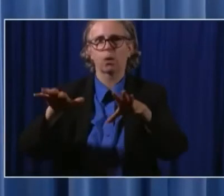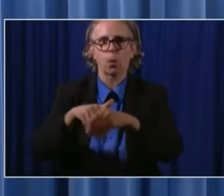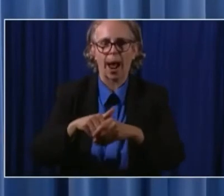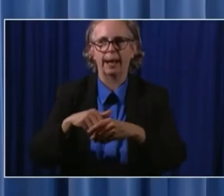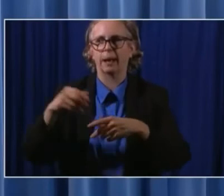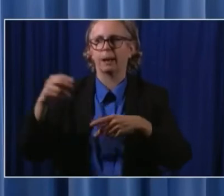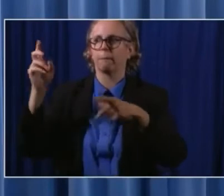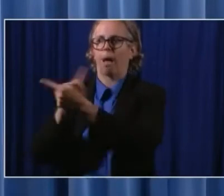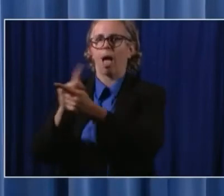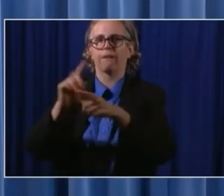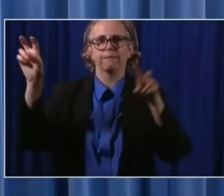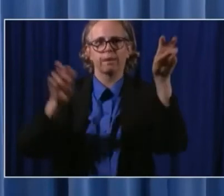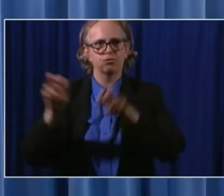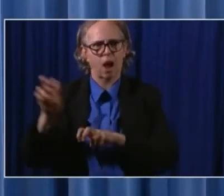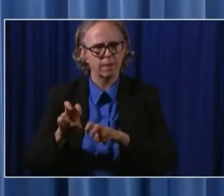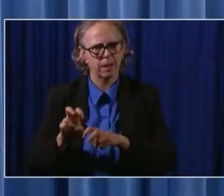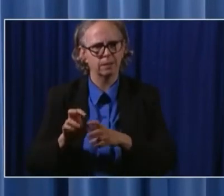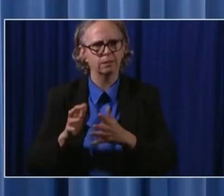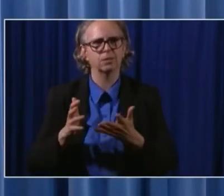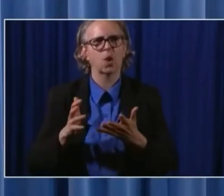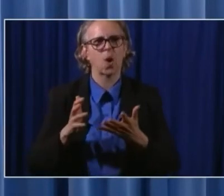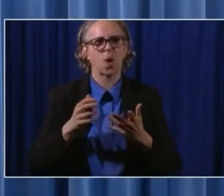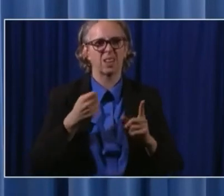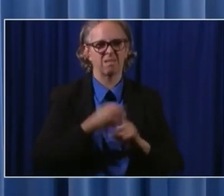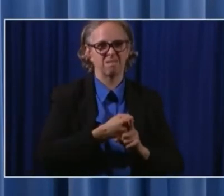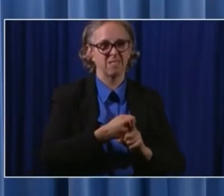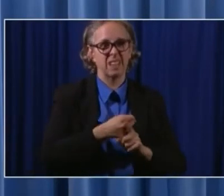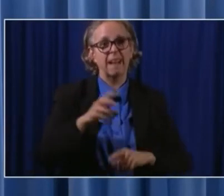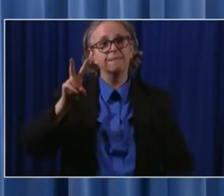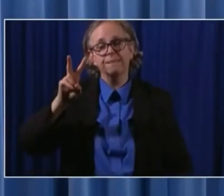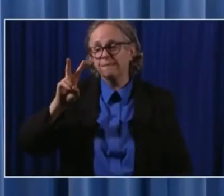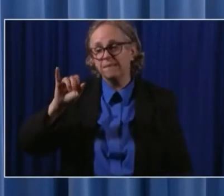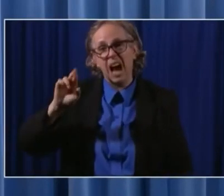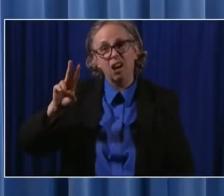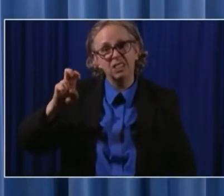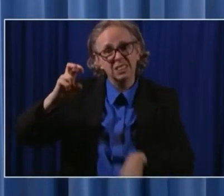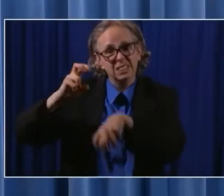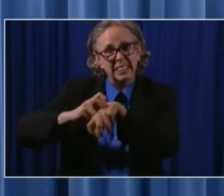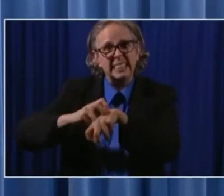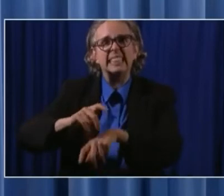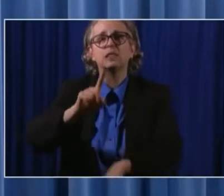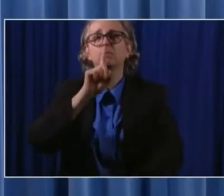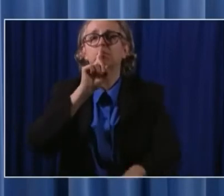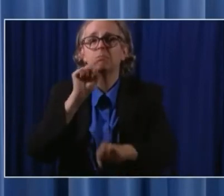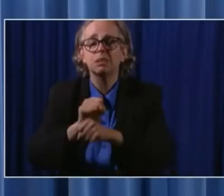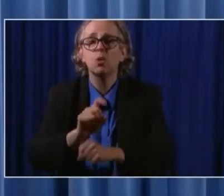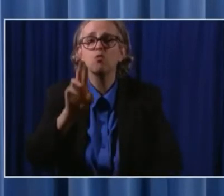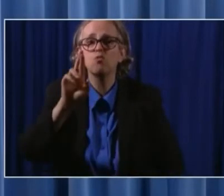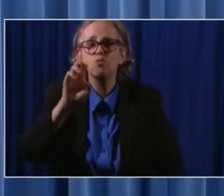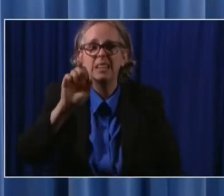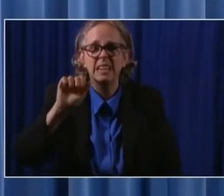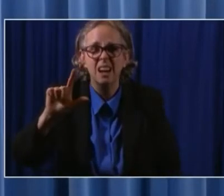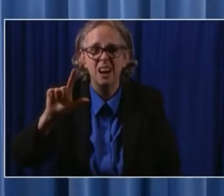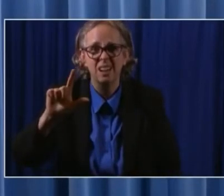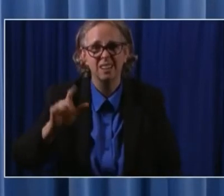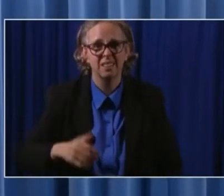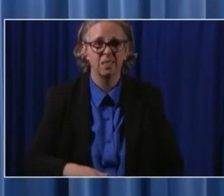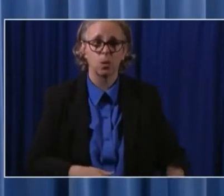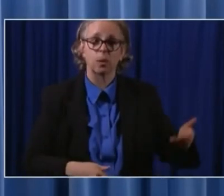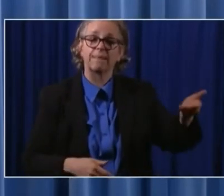certainly cannot let our guard down. We have here with us today Jill Parker, who lives on a small farm in South